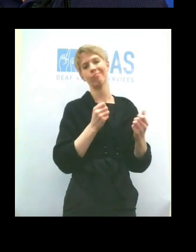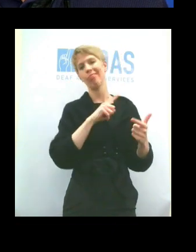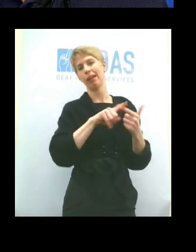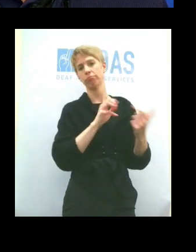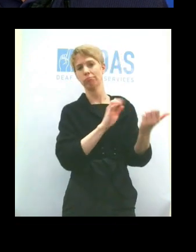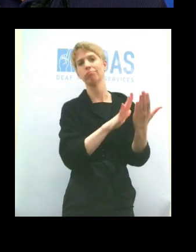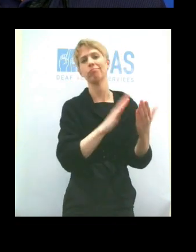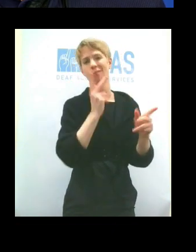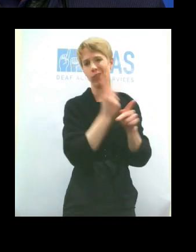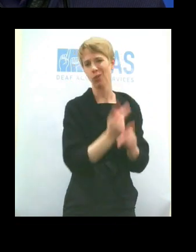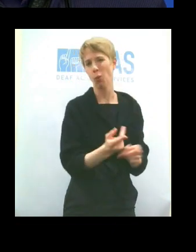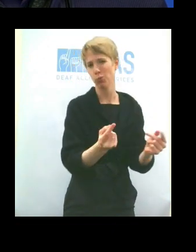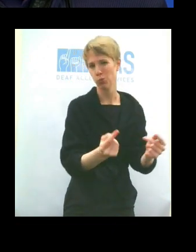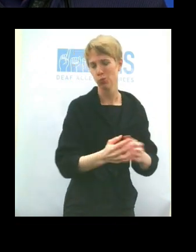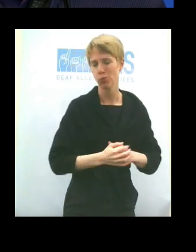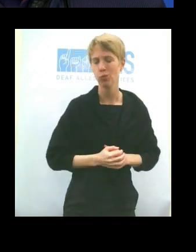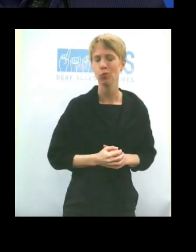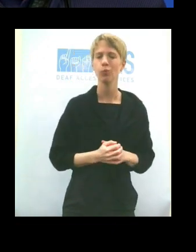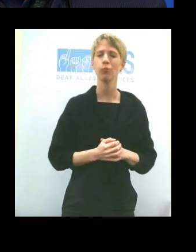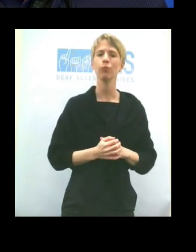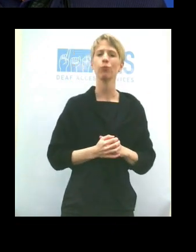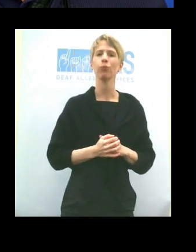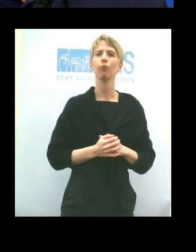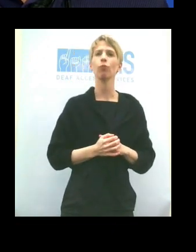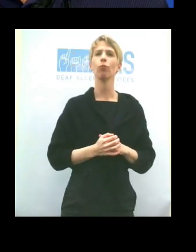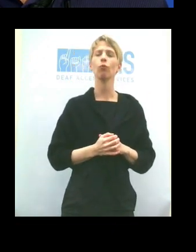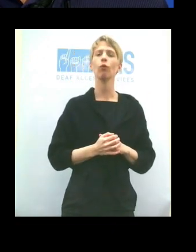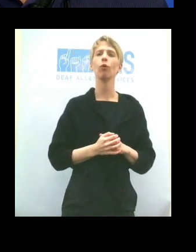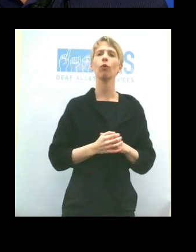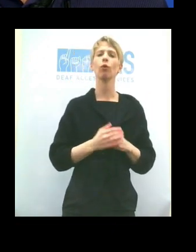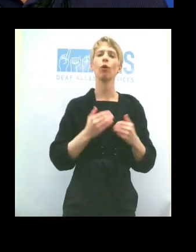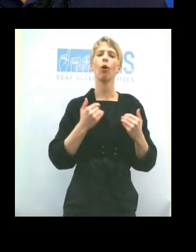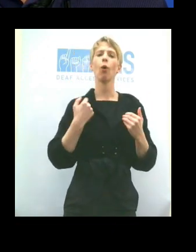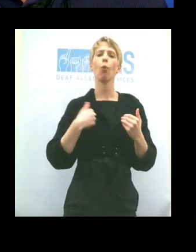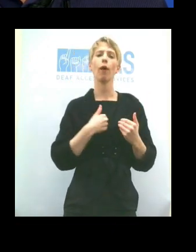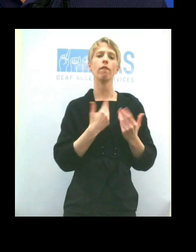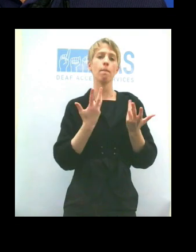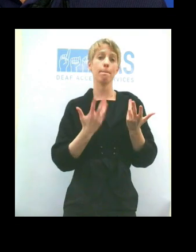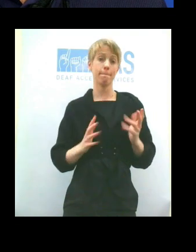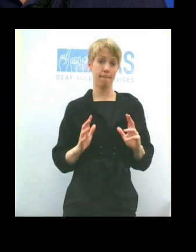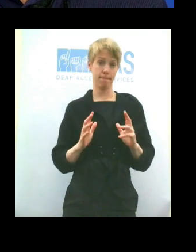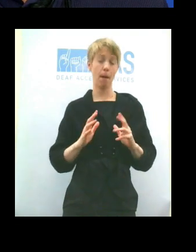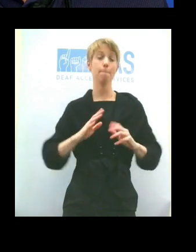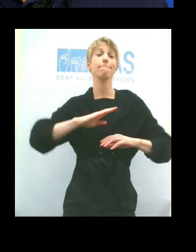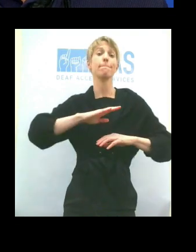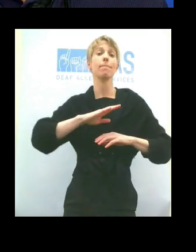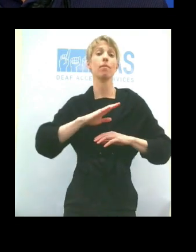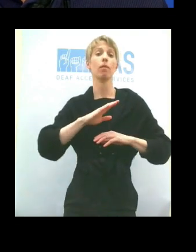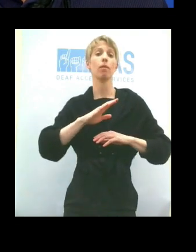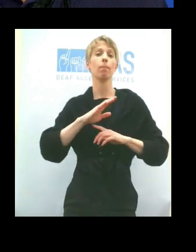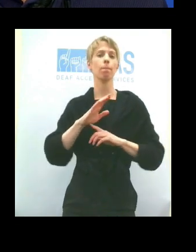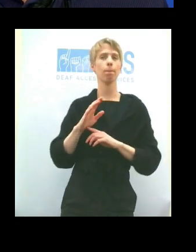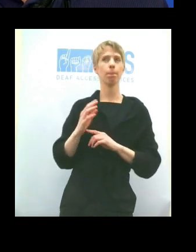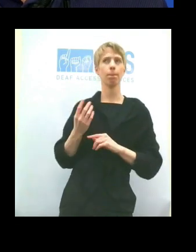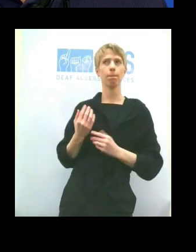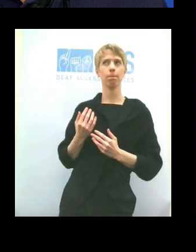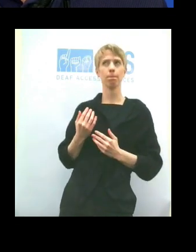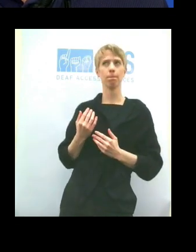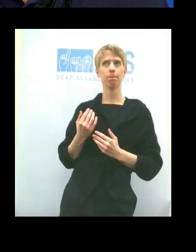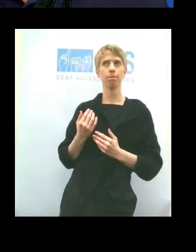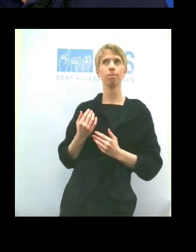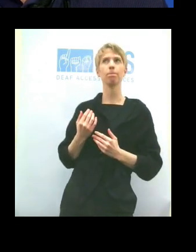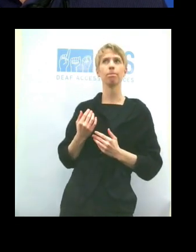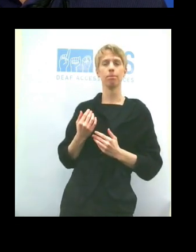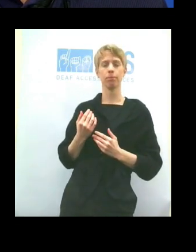with New York Forward, we already talked about this. We have met 5 of the 7 criteria. We were headed in the right direction